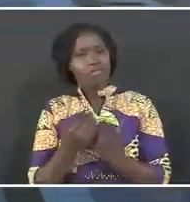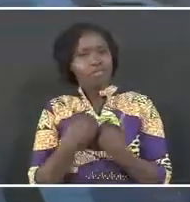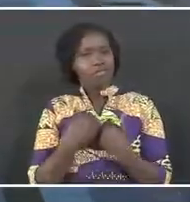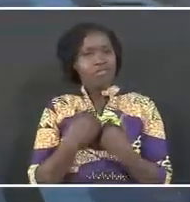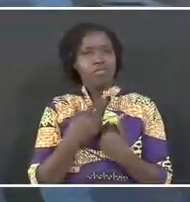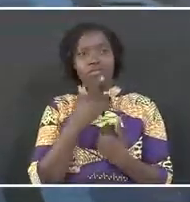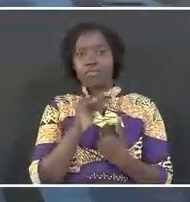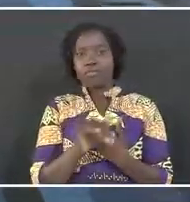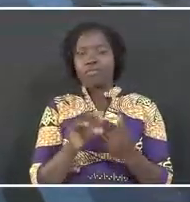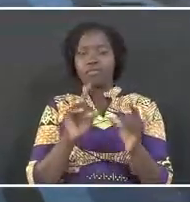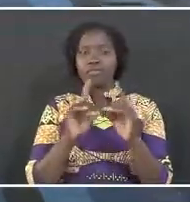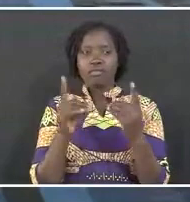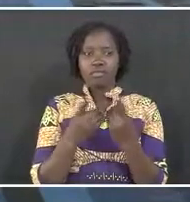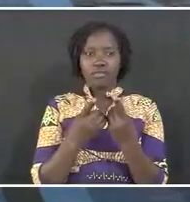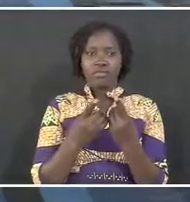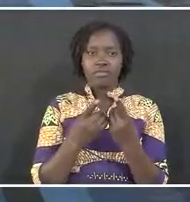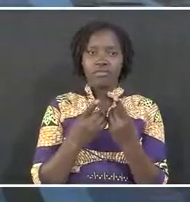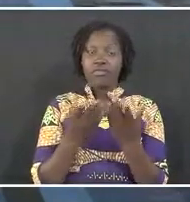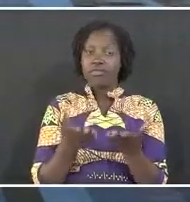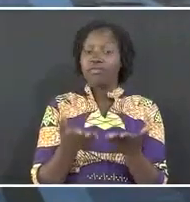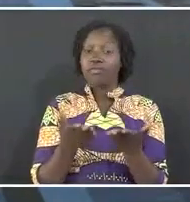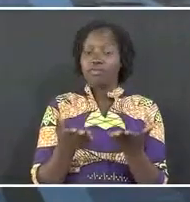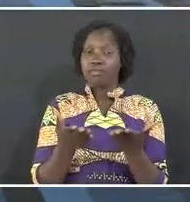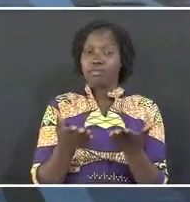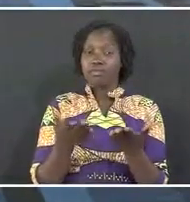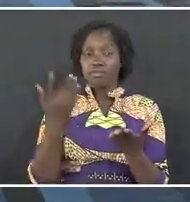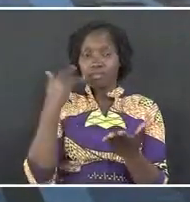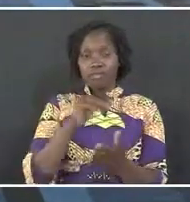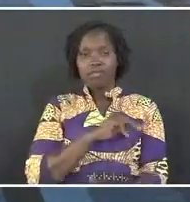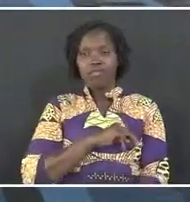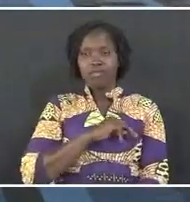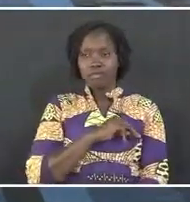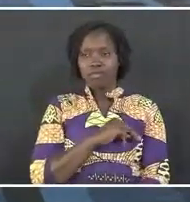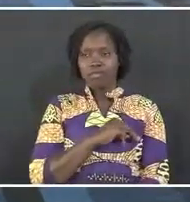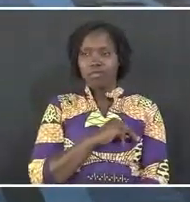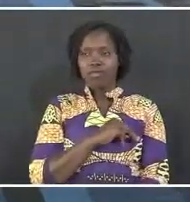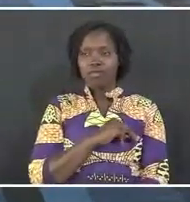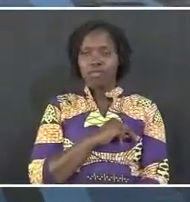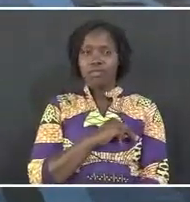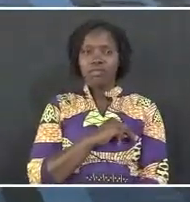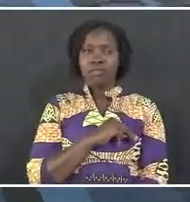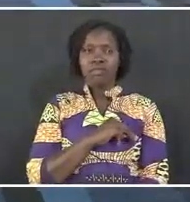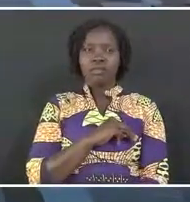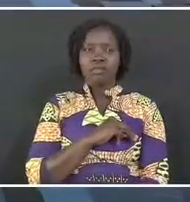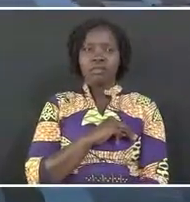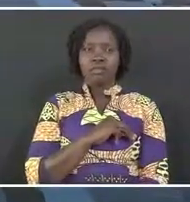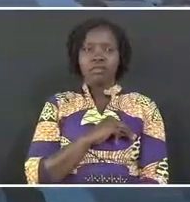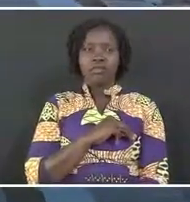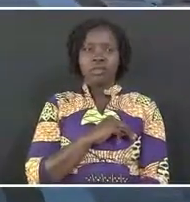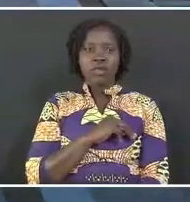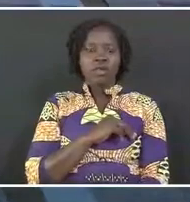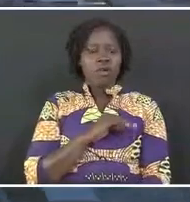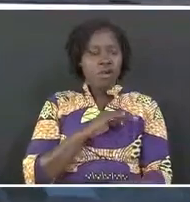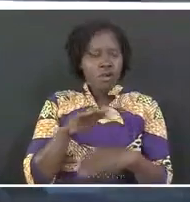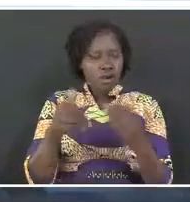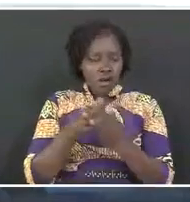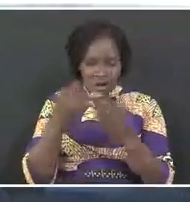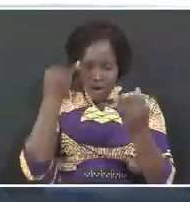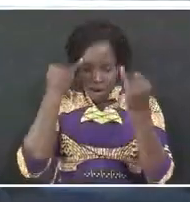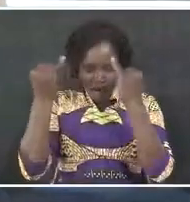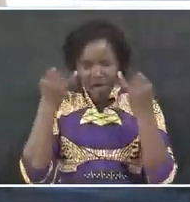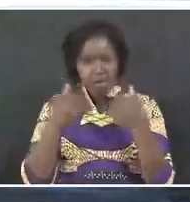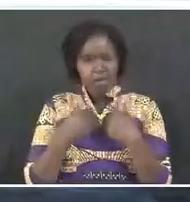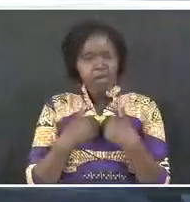said that departments exist for mission. The whole idea of